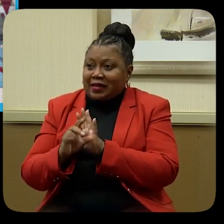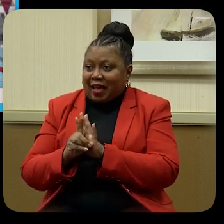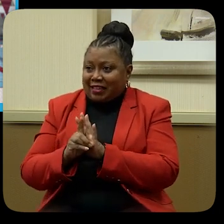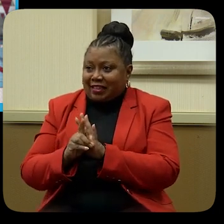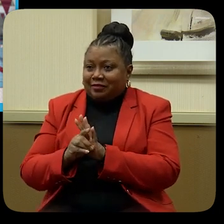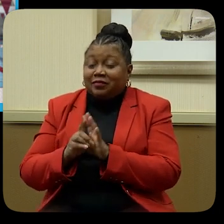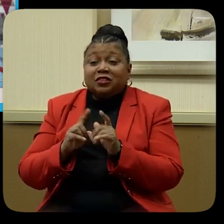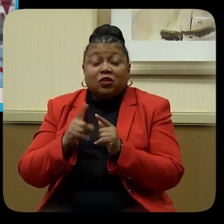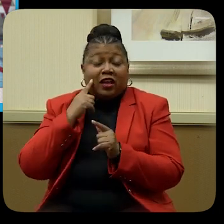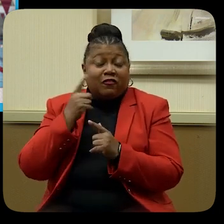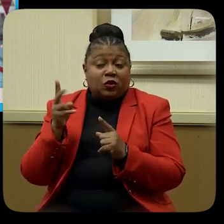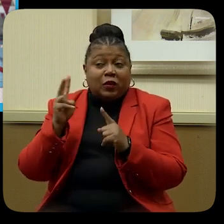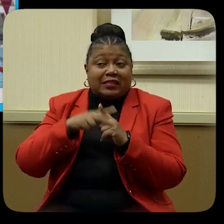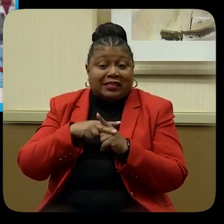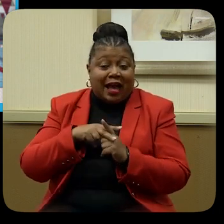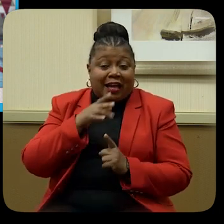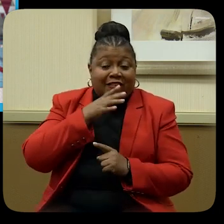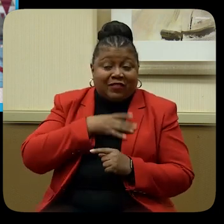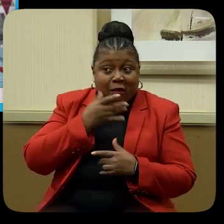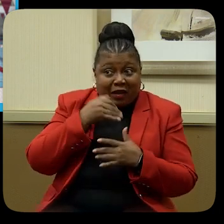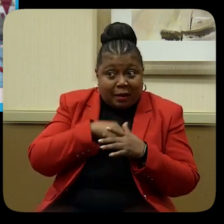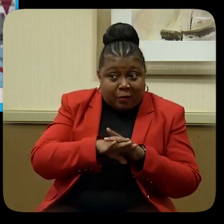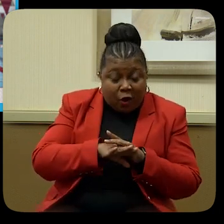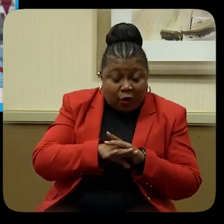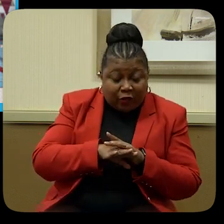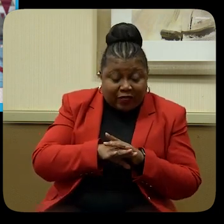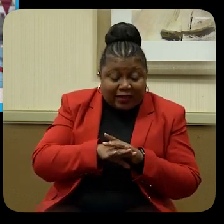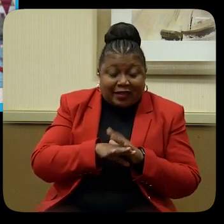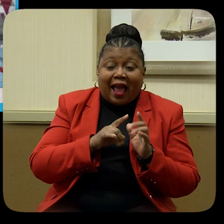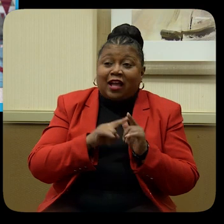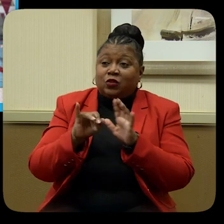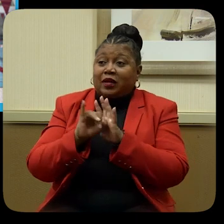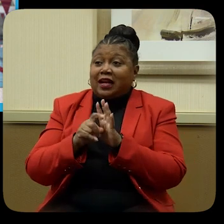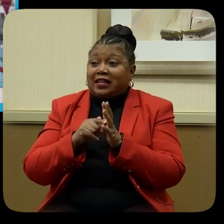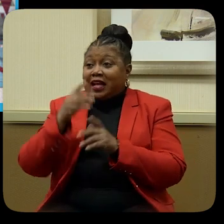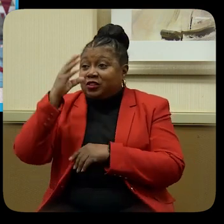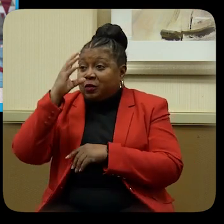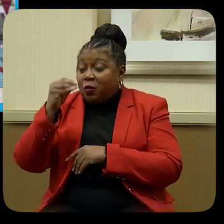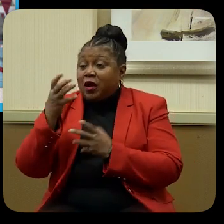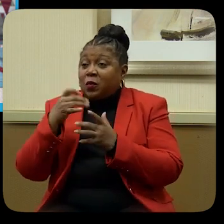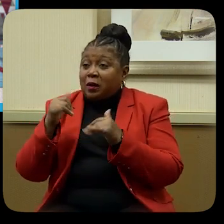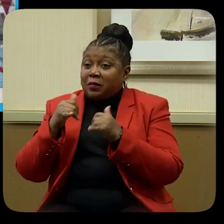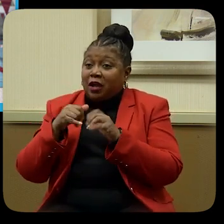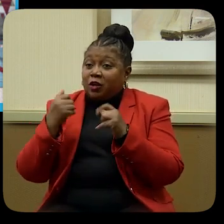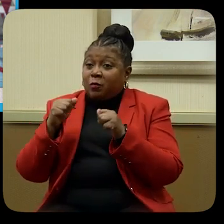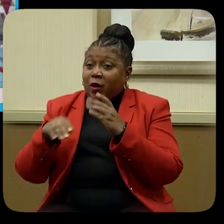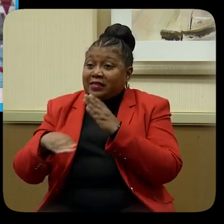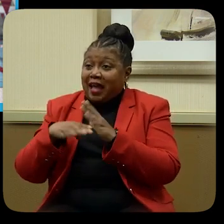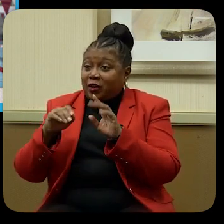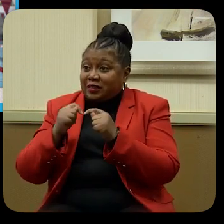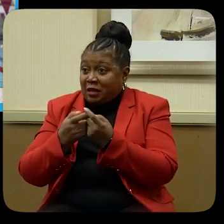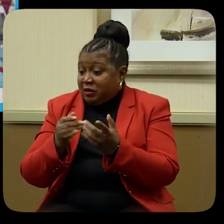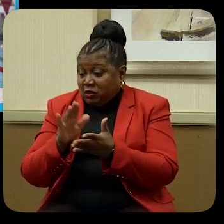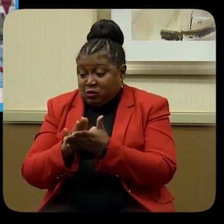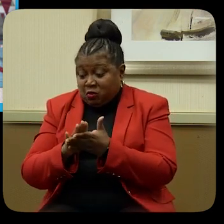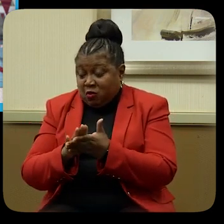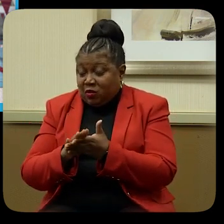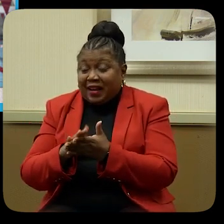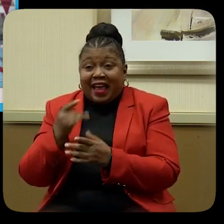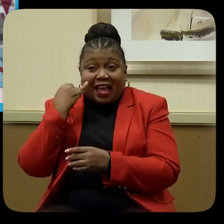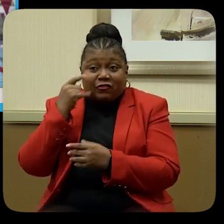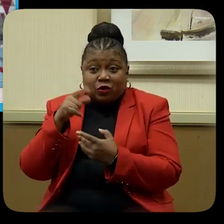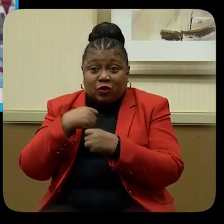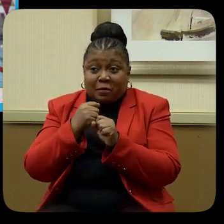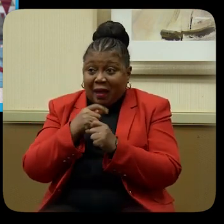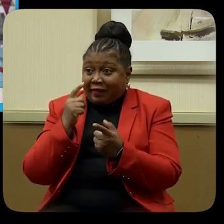So if you were assigned female at birth and you identify as a boy and want to play on the boys' soccer team at your school, as long